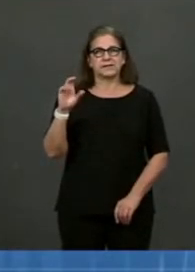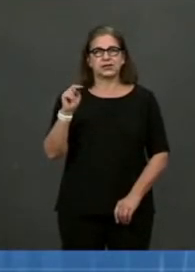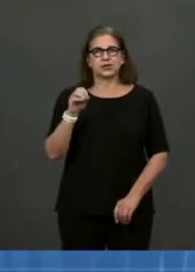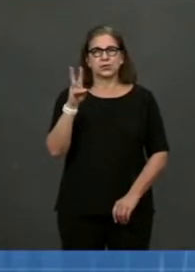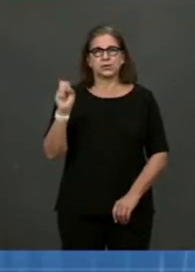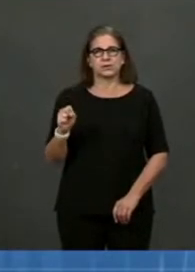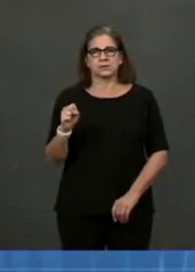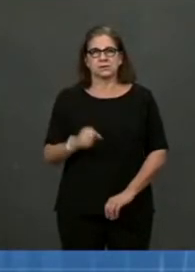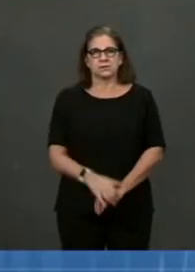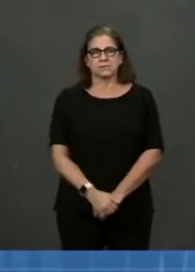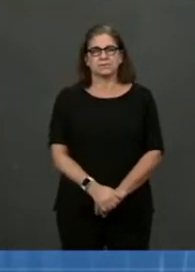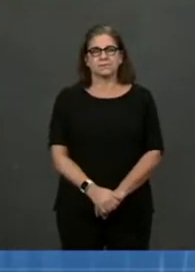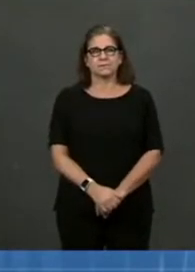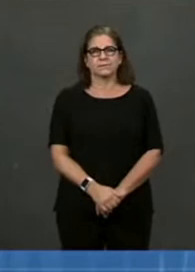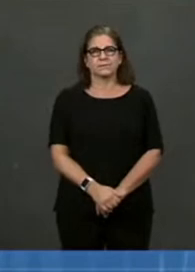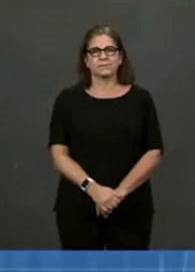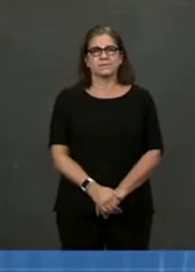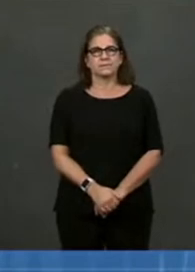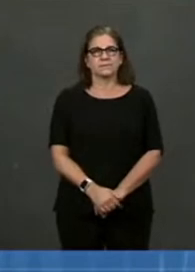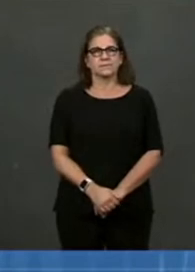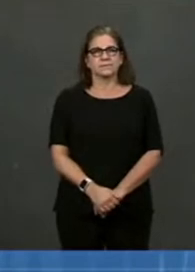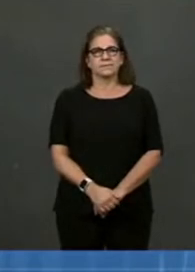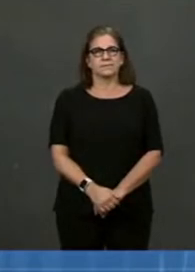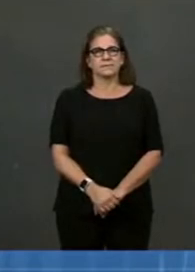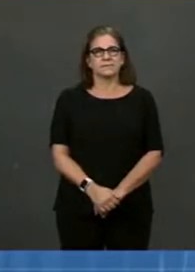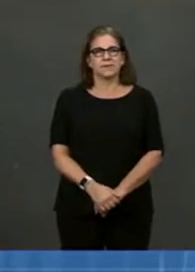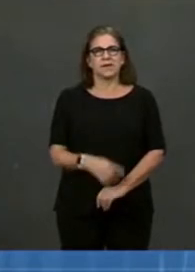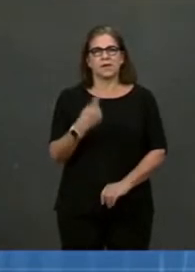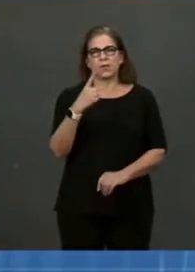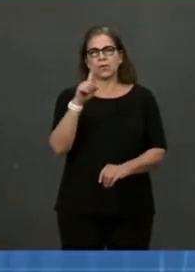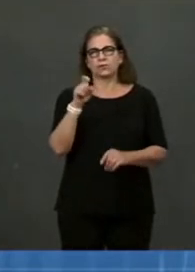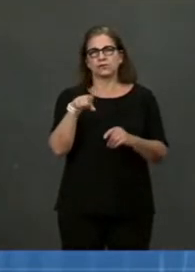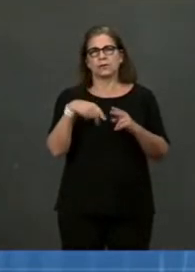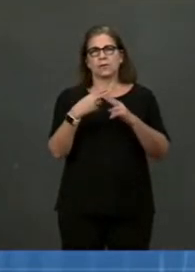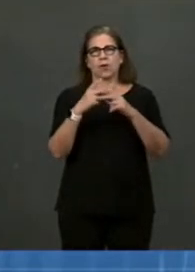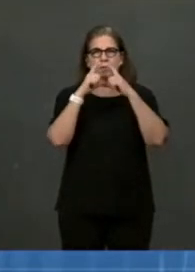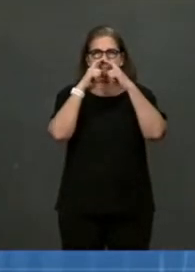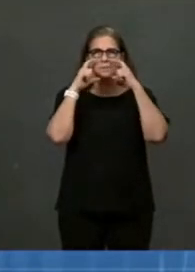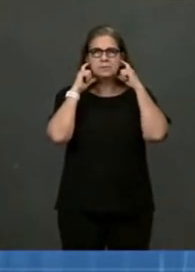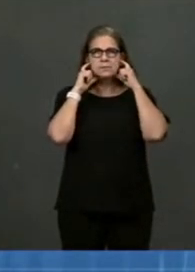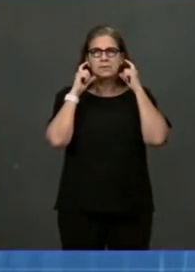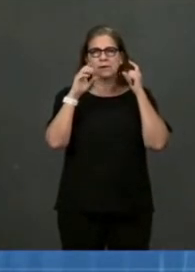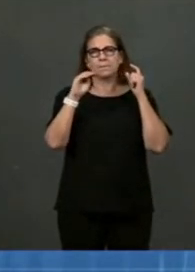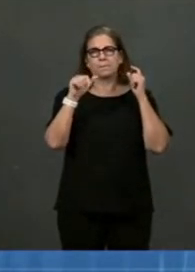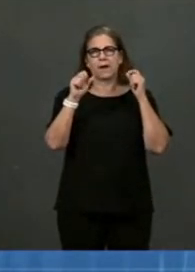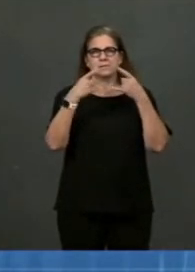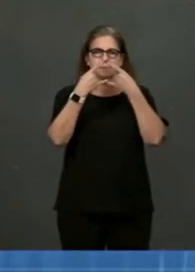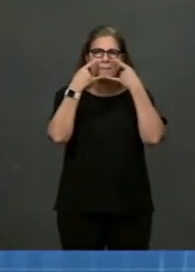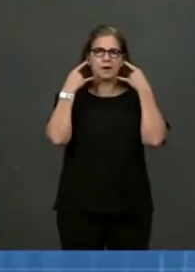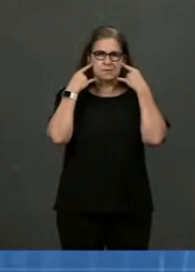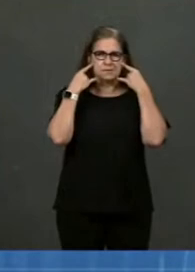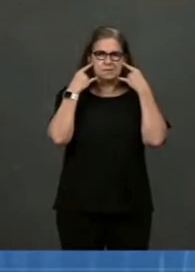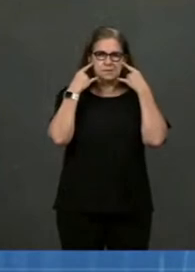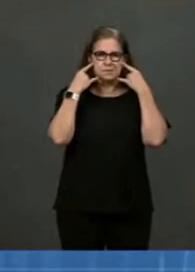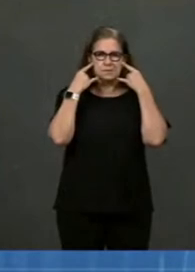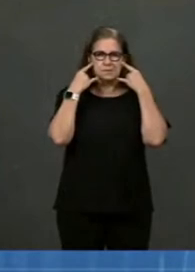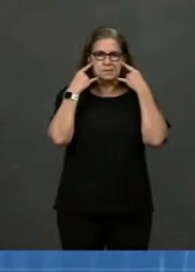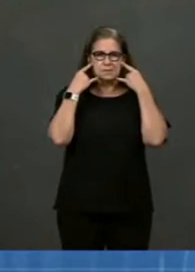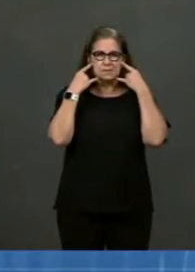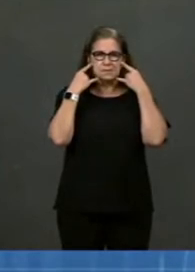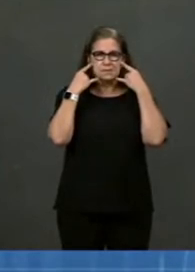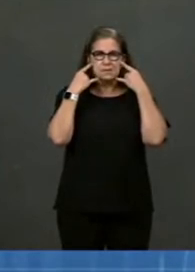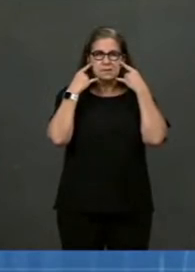Hi, I have a mask question. I know most places still have high to moderate transmission right now, but as